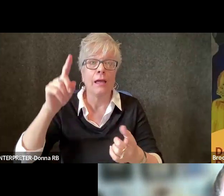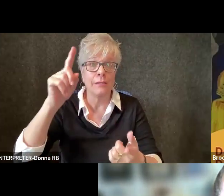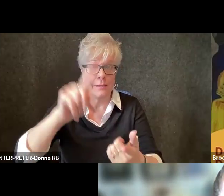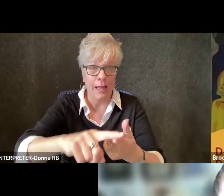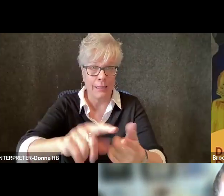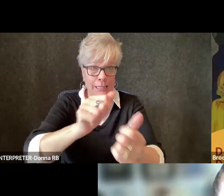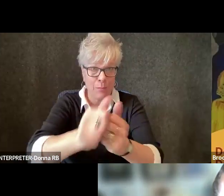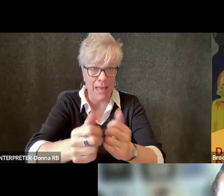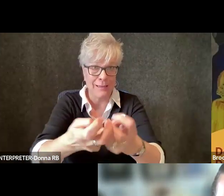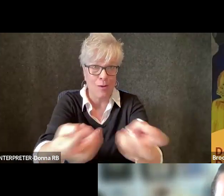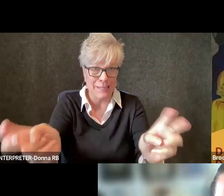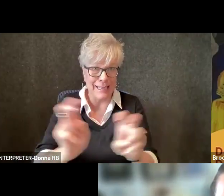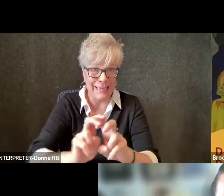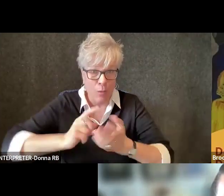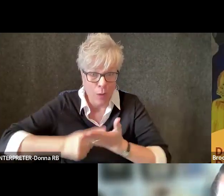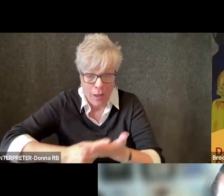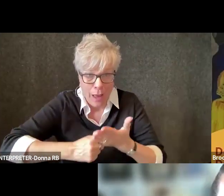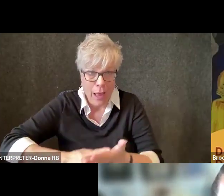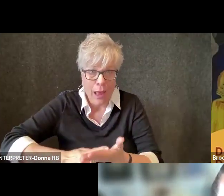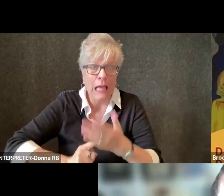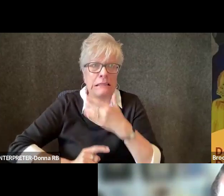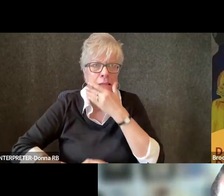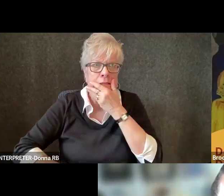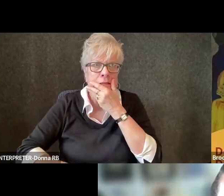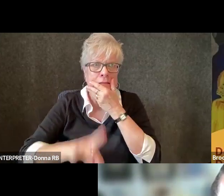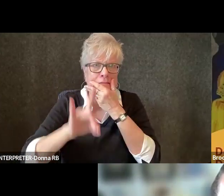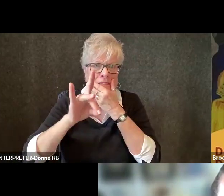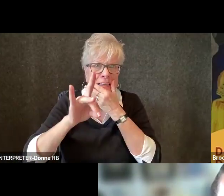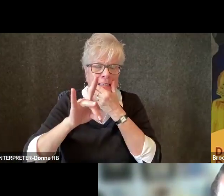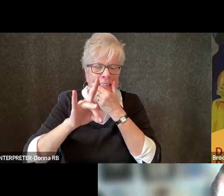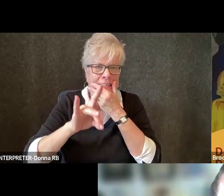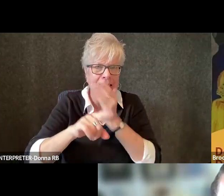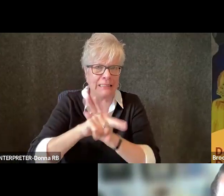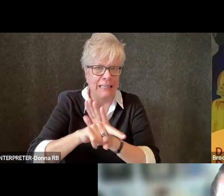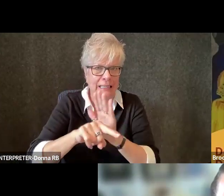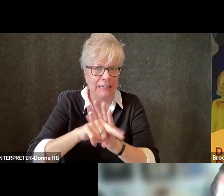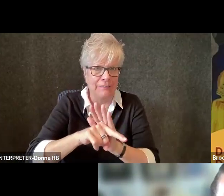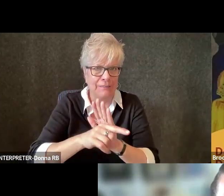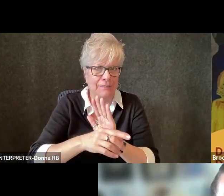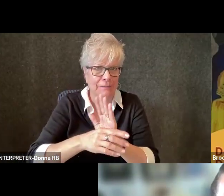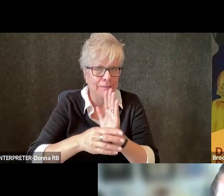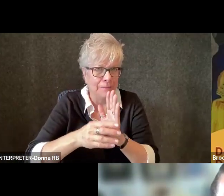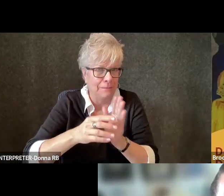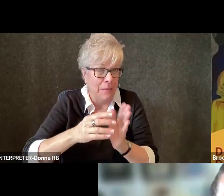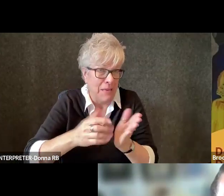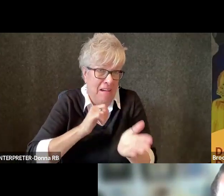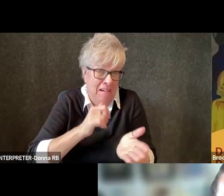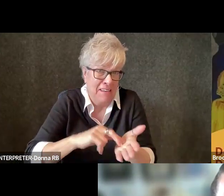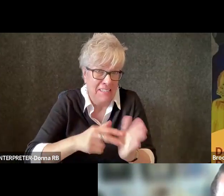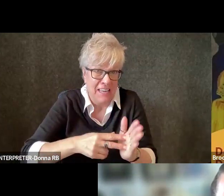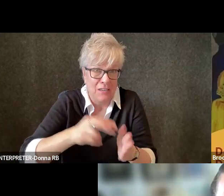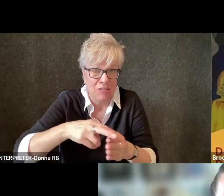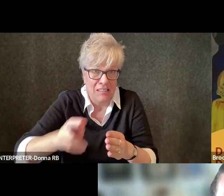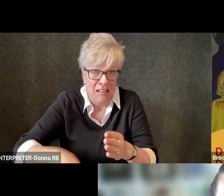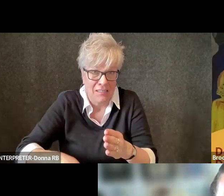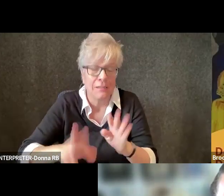takes a hard look, and then find some things that maybe were intended, but maybe were not intended. So feel free to